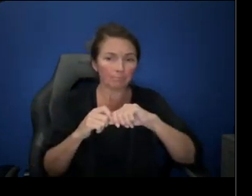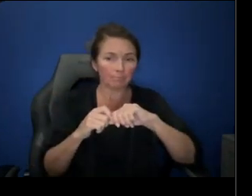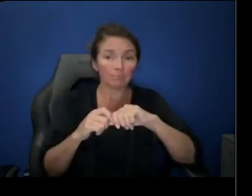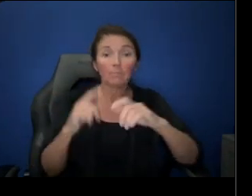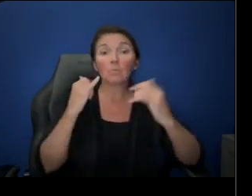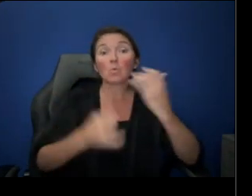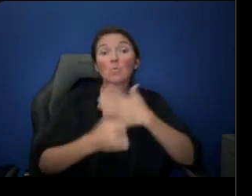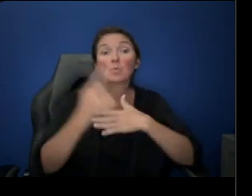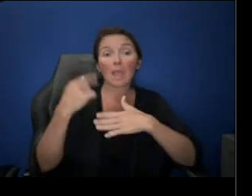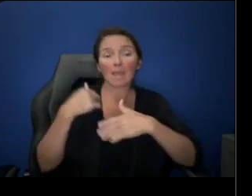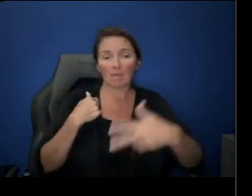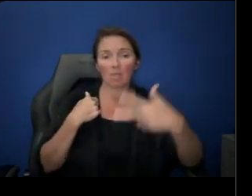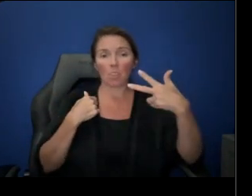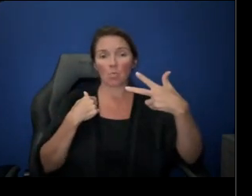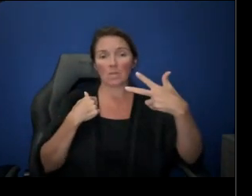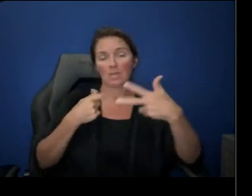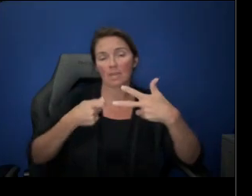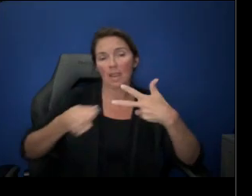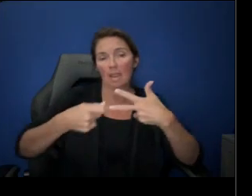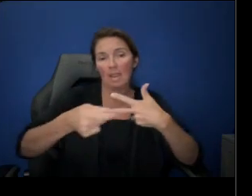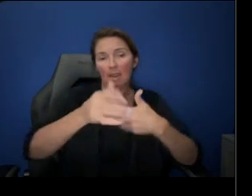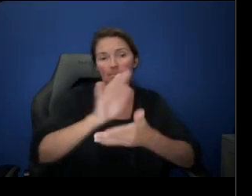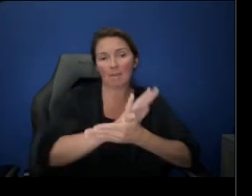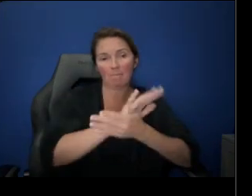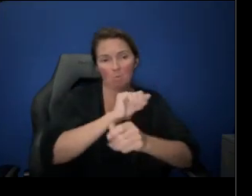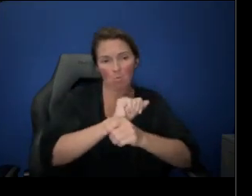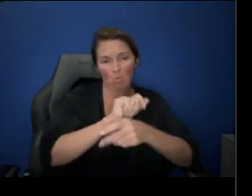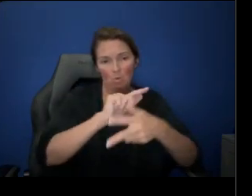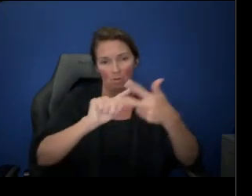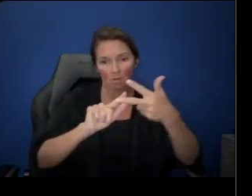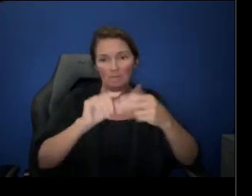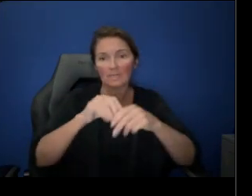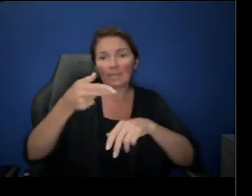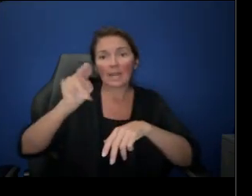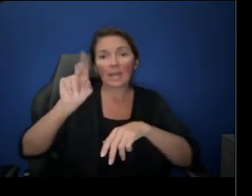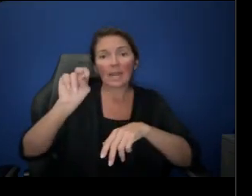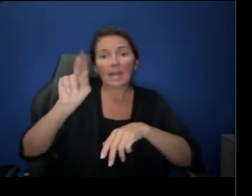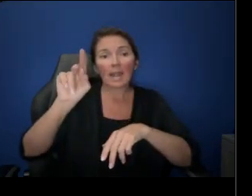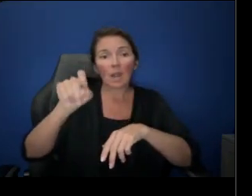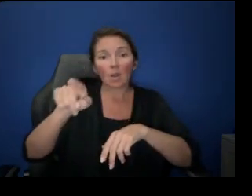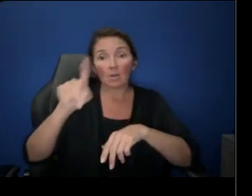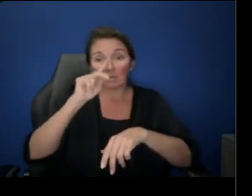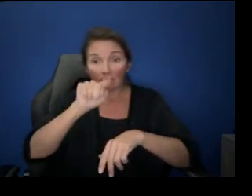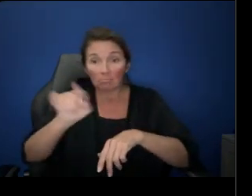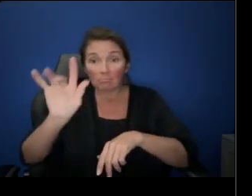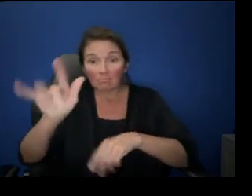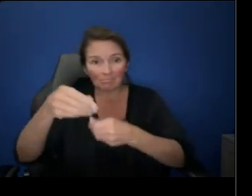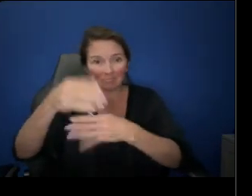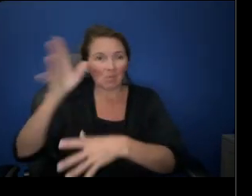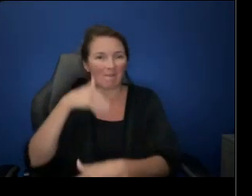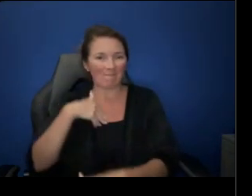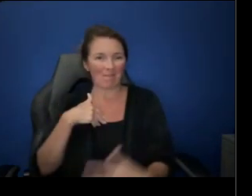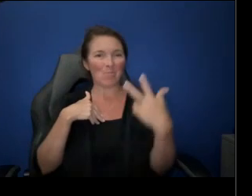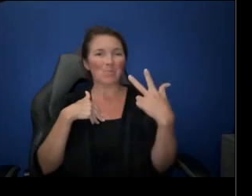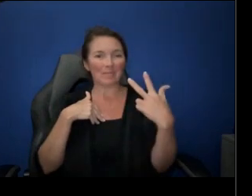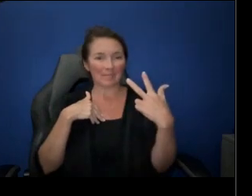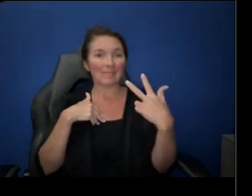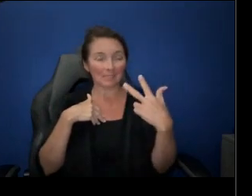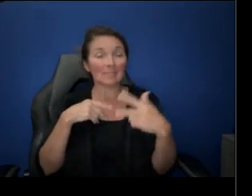Today, we have 3 handouts in the handout section of the GoToWebinar control panel.